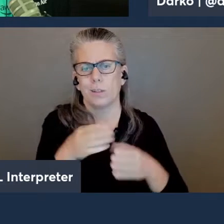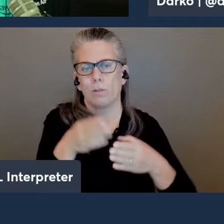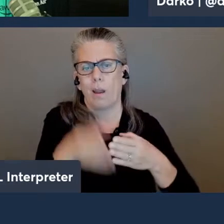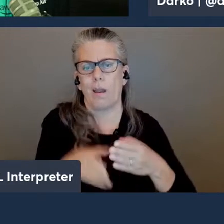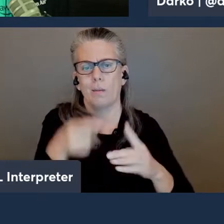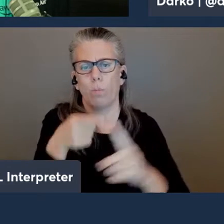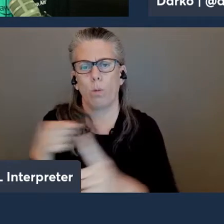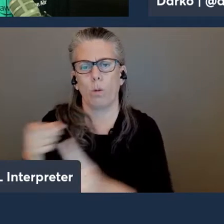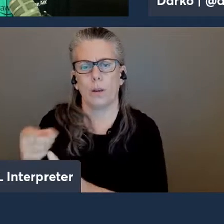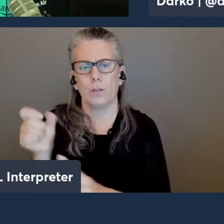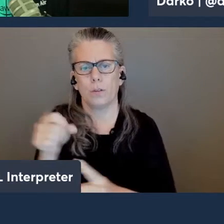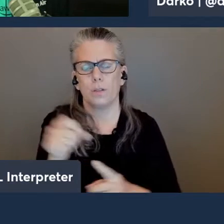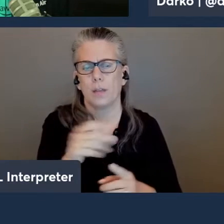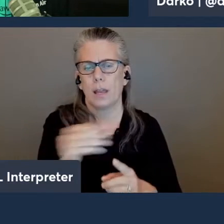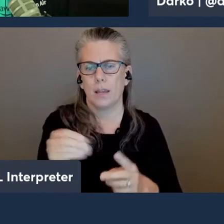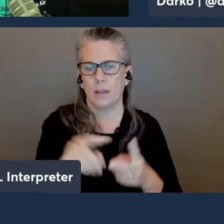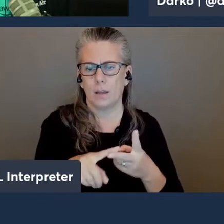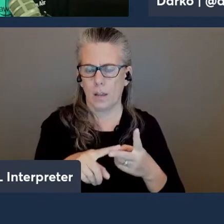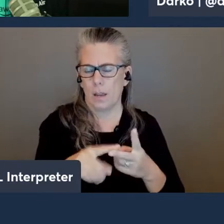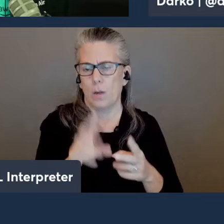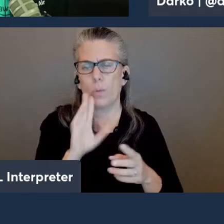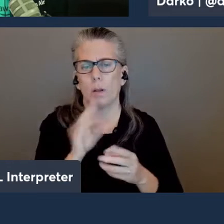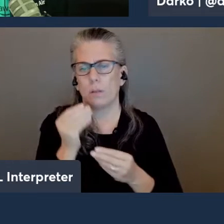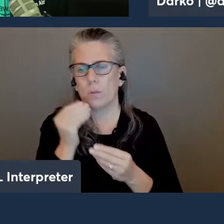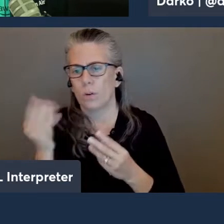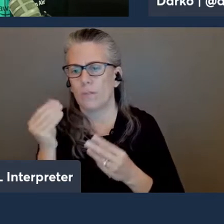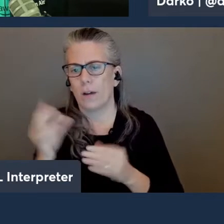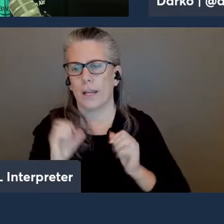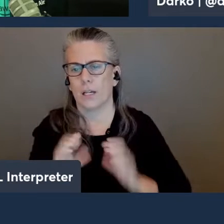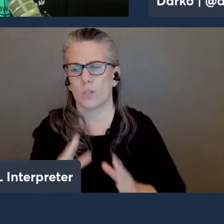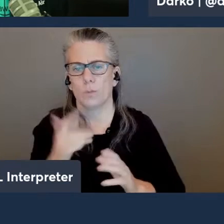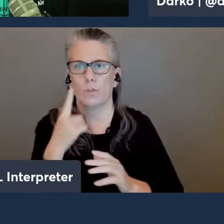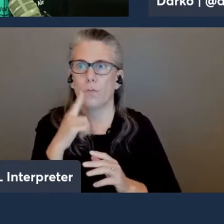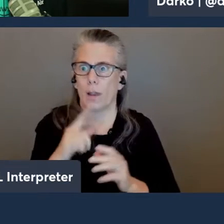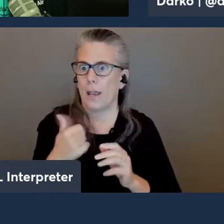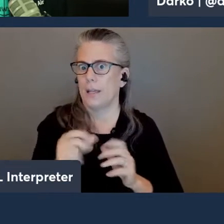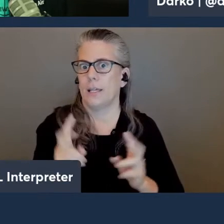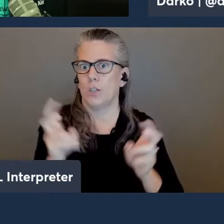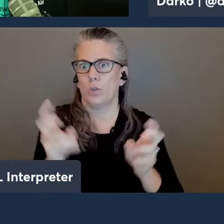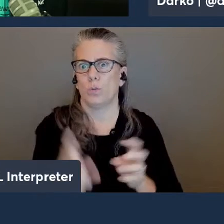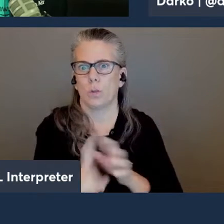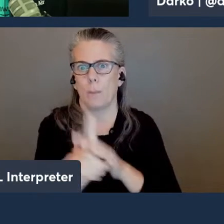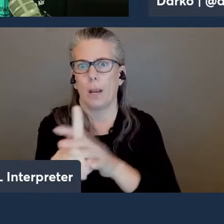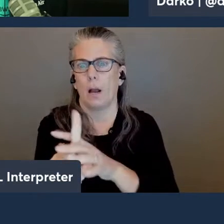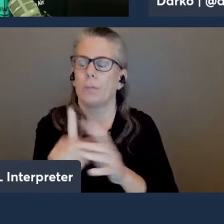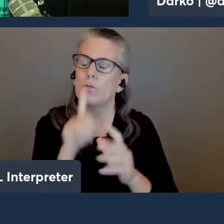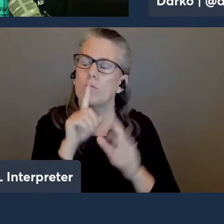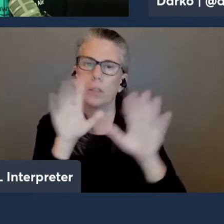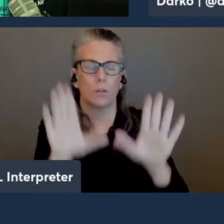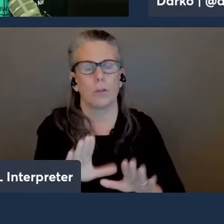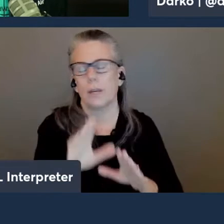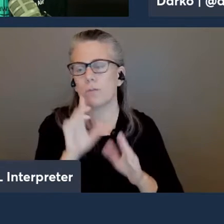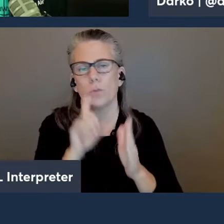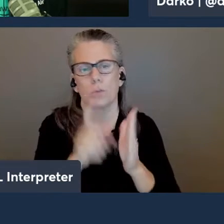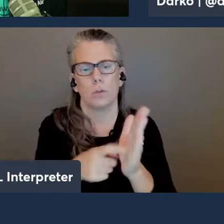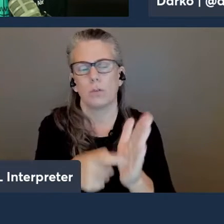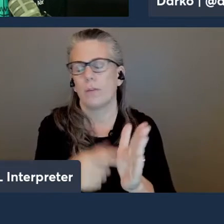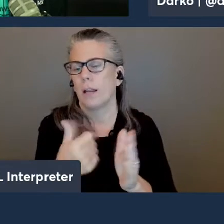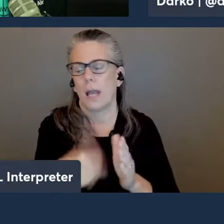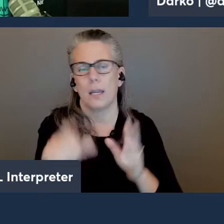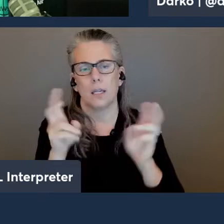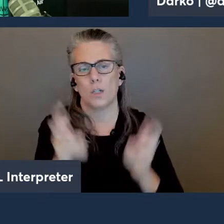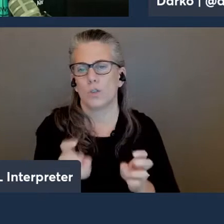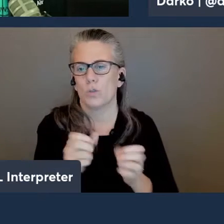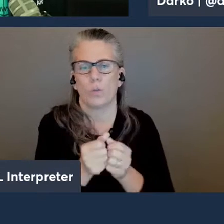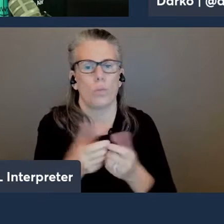it notifies customers if there's any issues. And so it's great for identifying issues, you know, even when there's no user traffic. Right. So you're